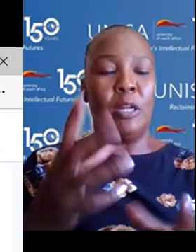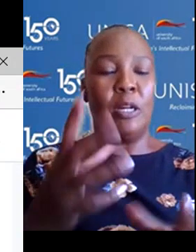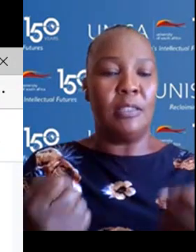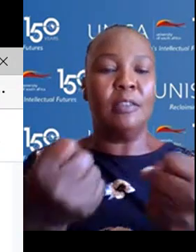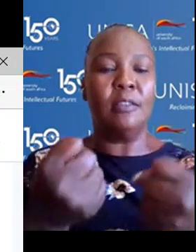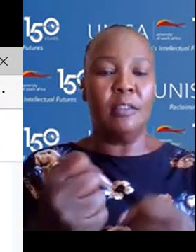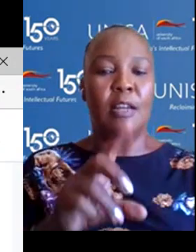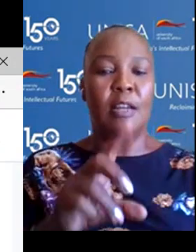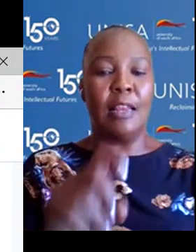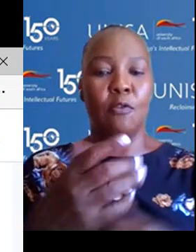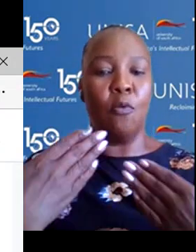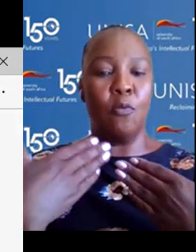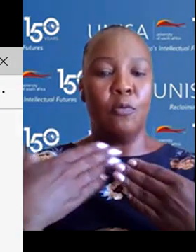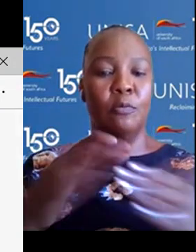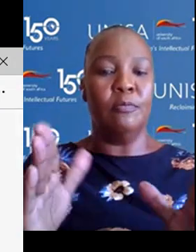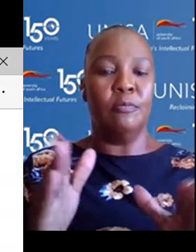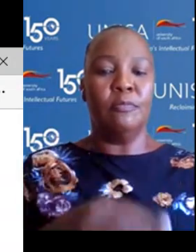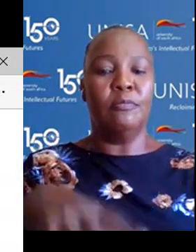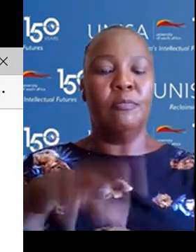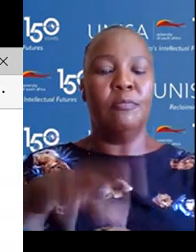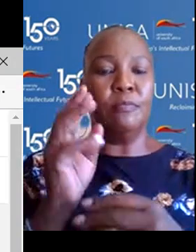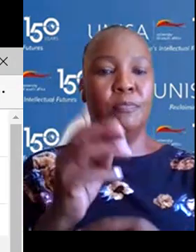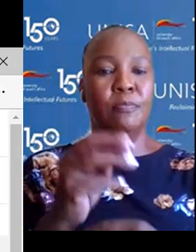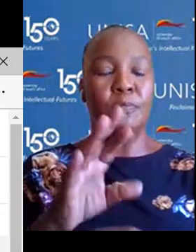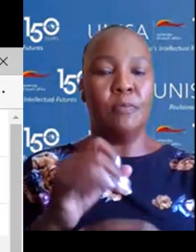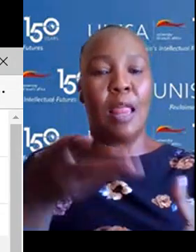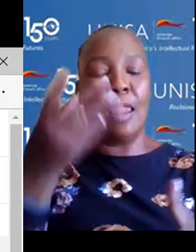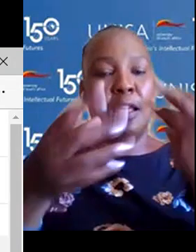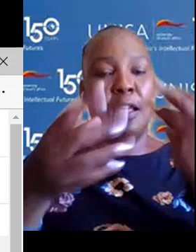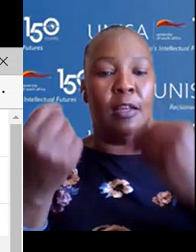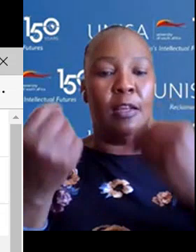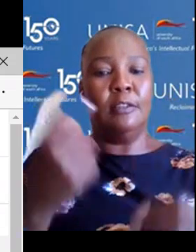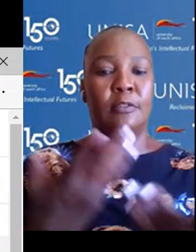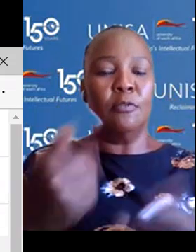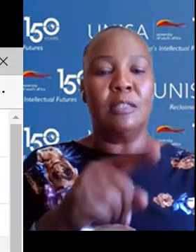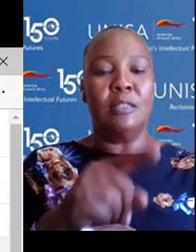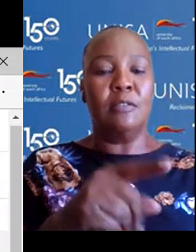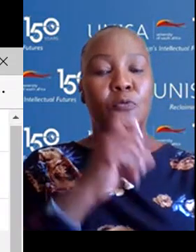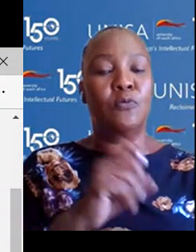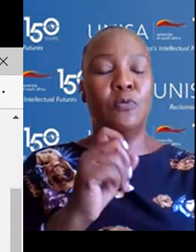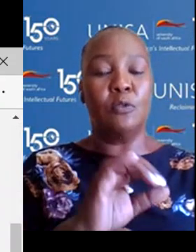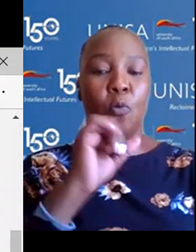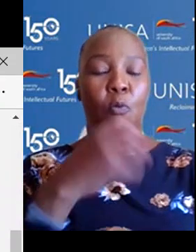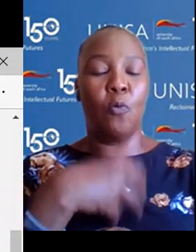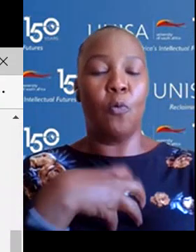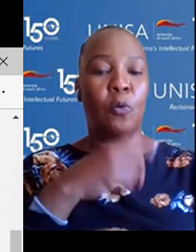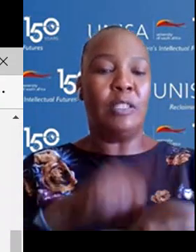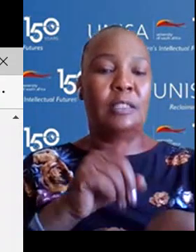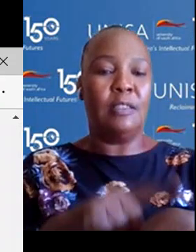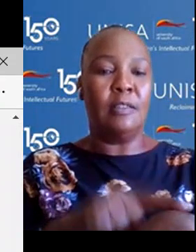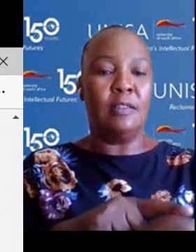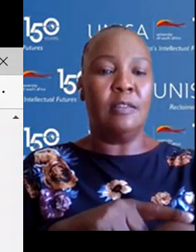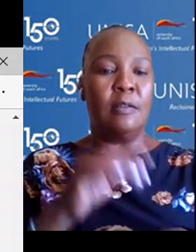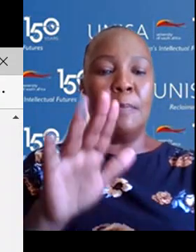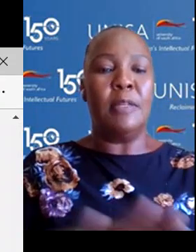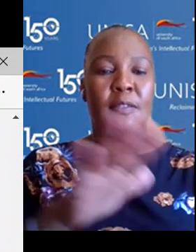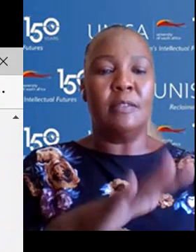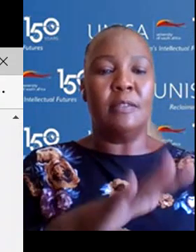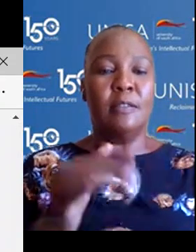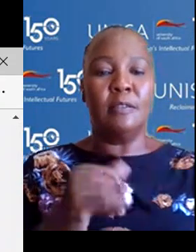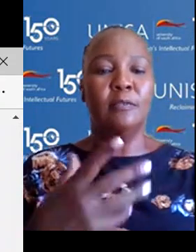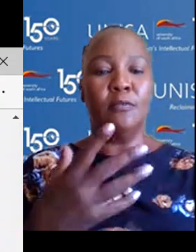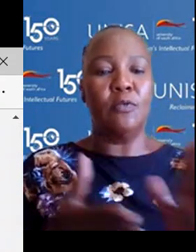once you click on the Open Learn course, now this you can do in your own time, hey? It basically goes through everything that